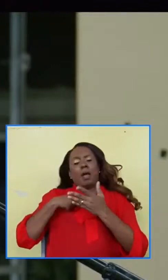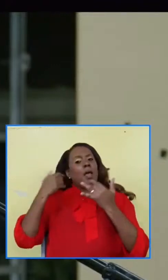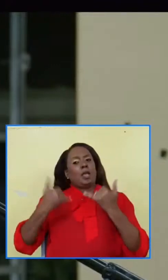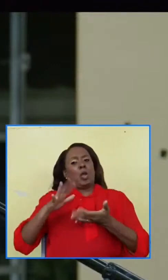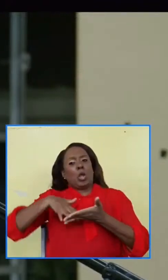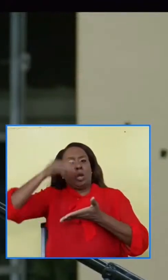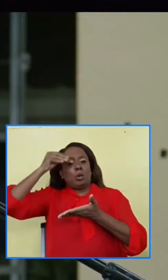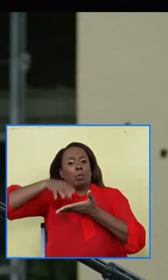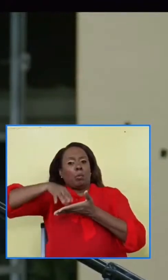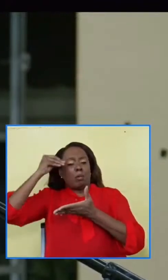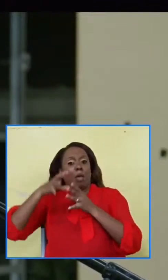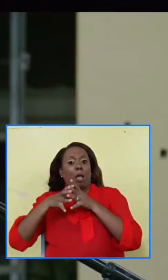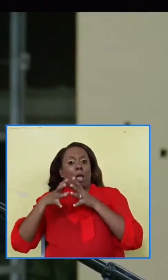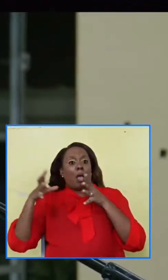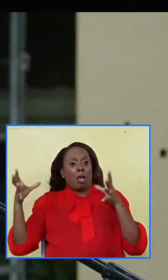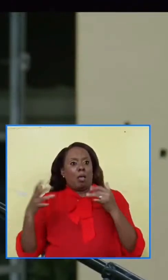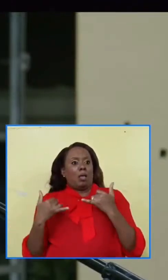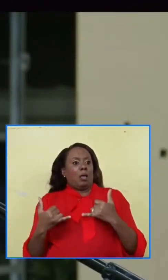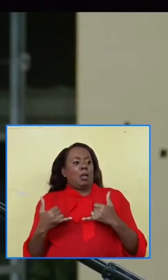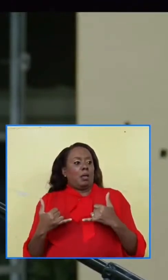did over the past